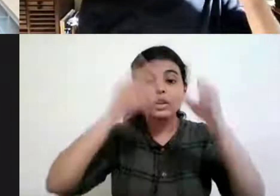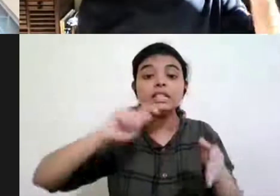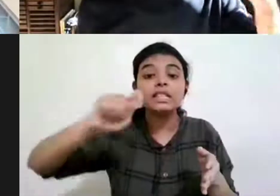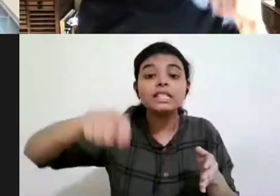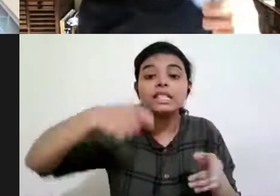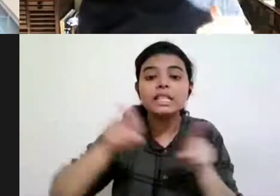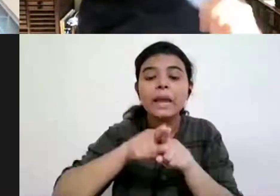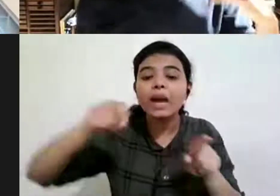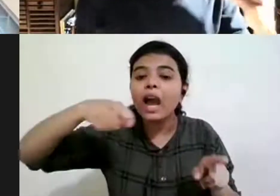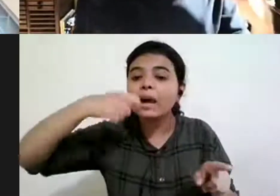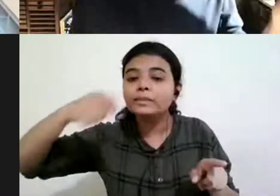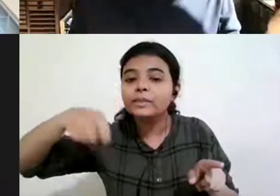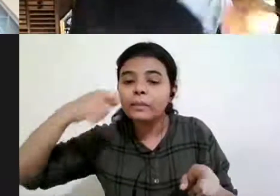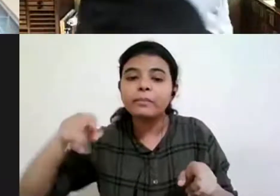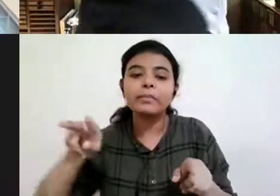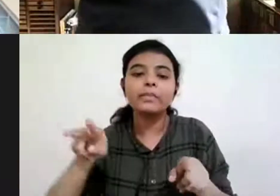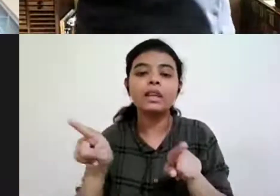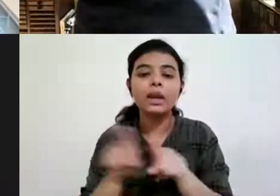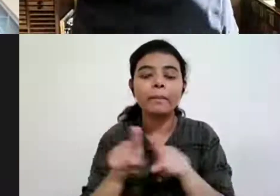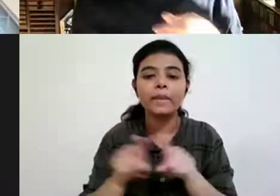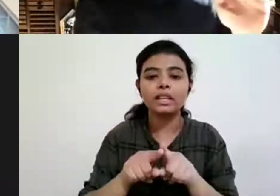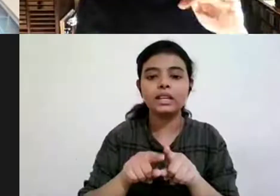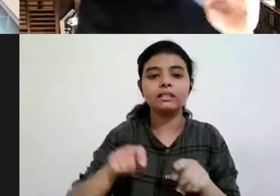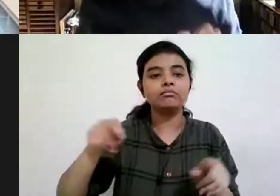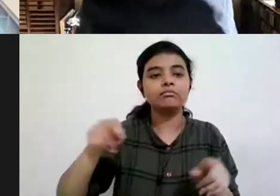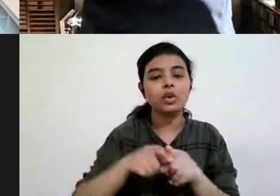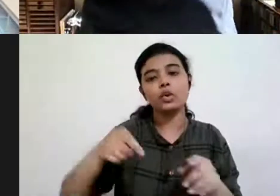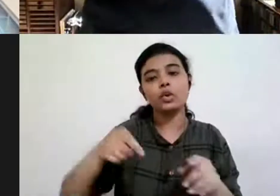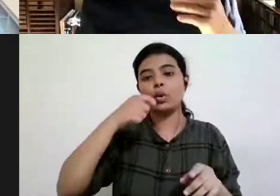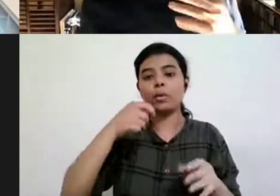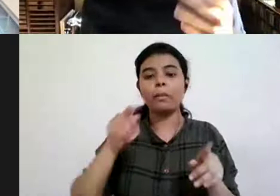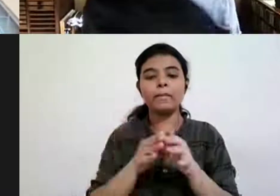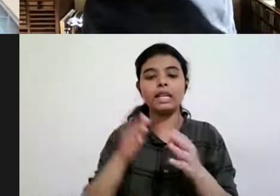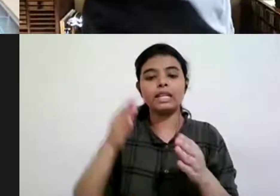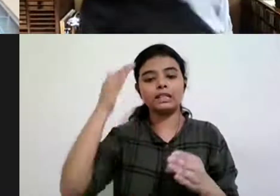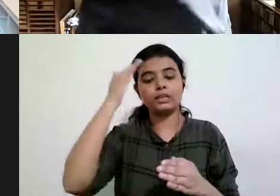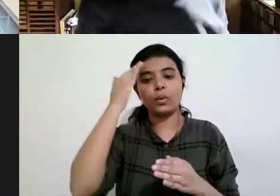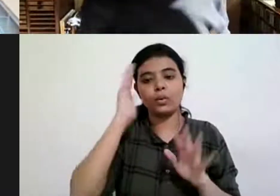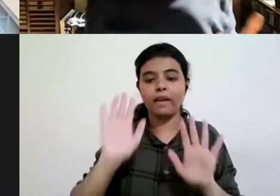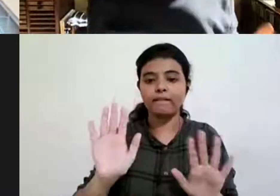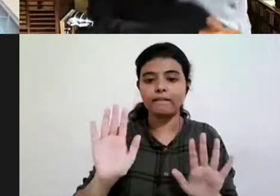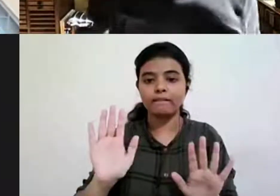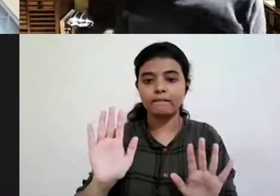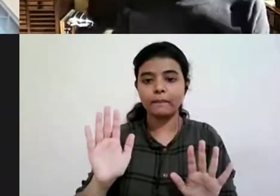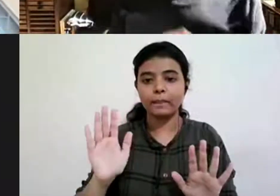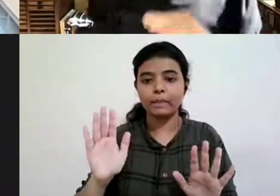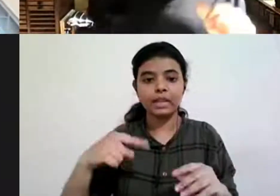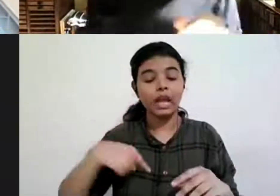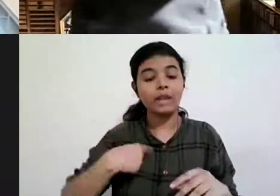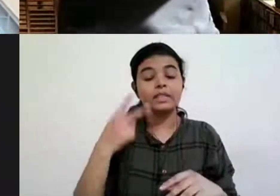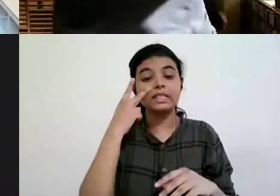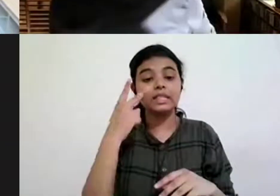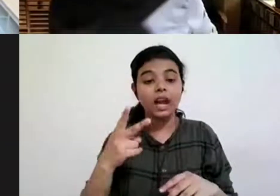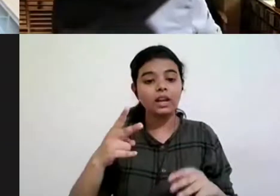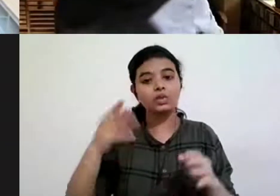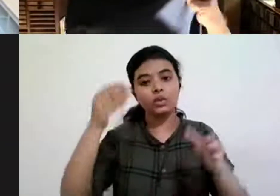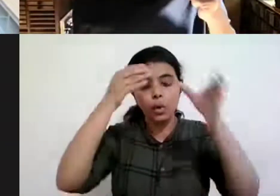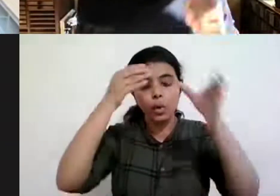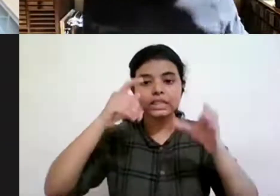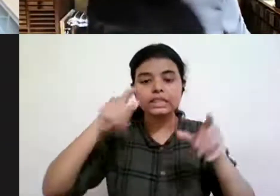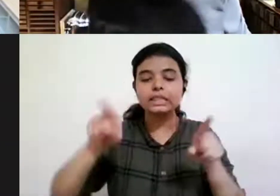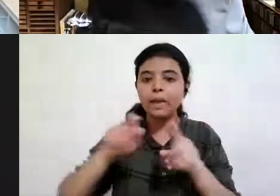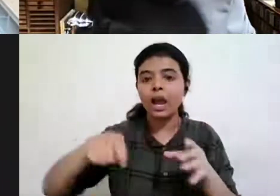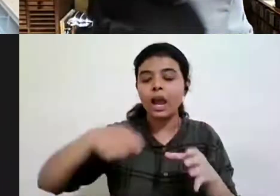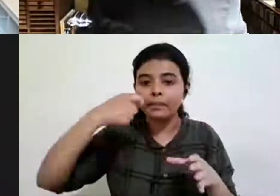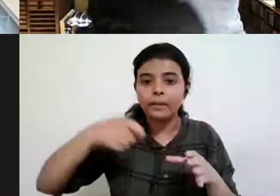And like this means that you think that you know too much. This is definitely not what I'm like how I see myself. Yeah. So this is